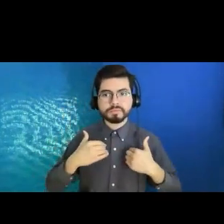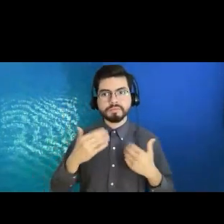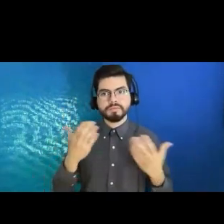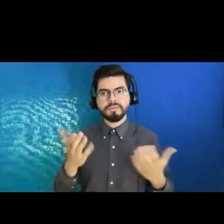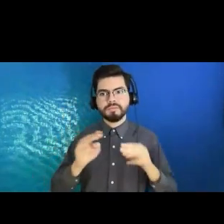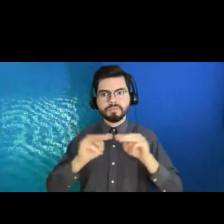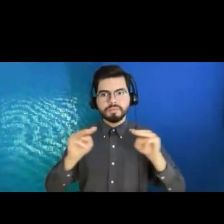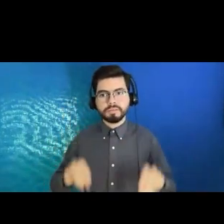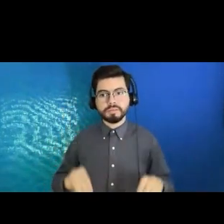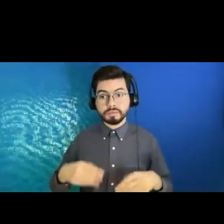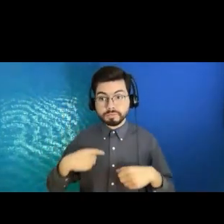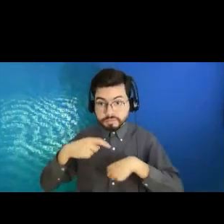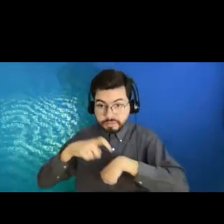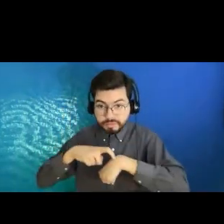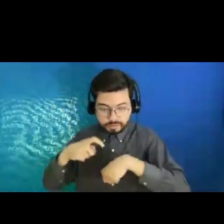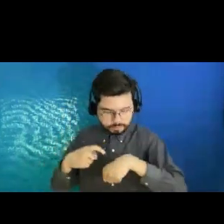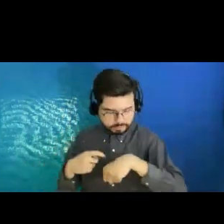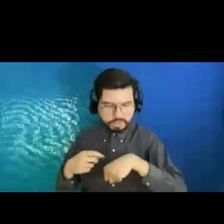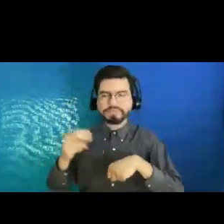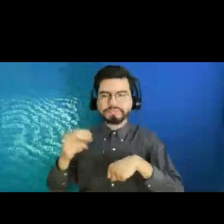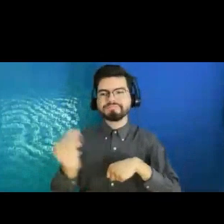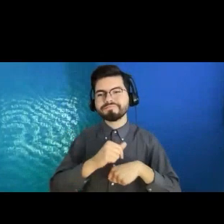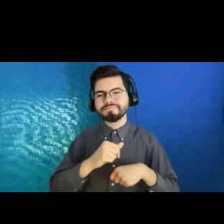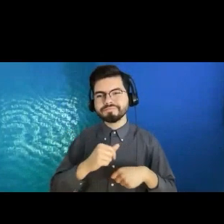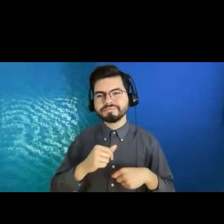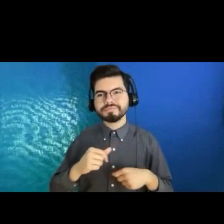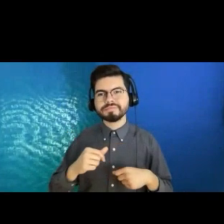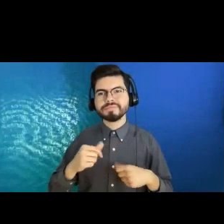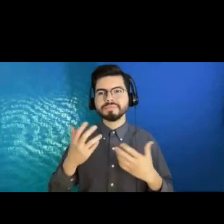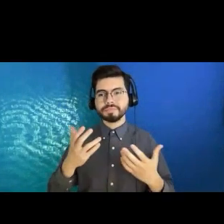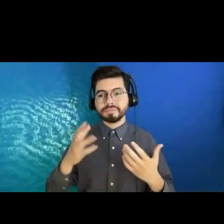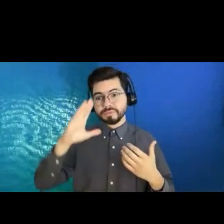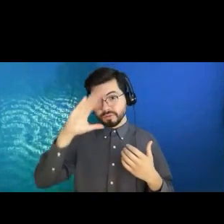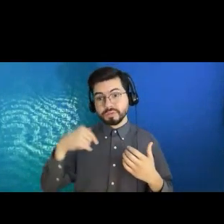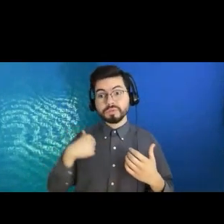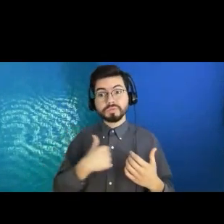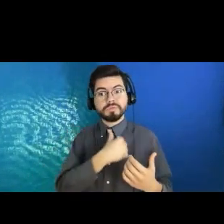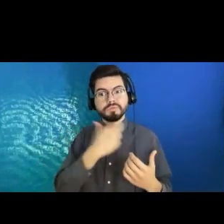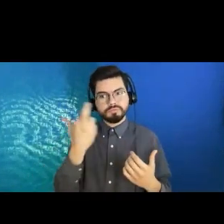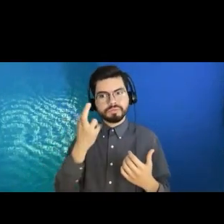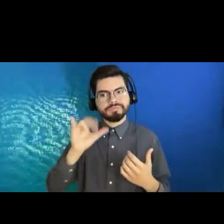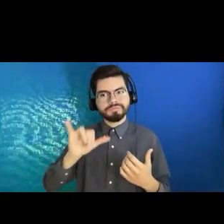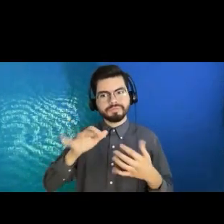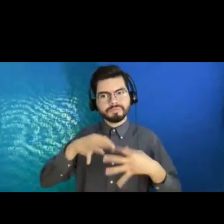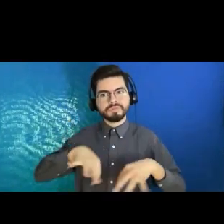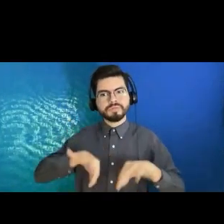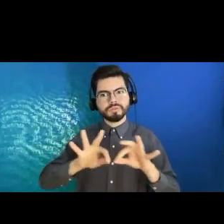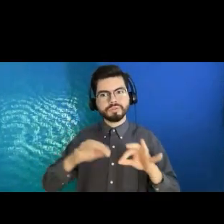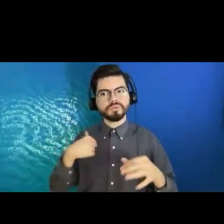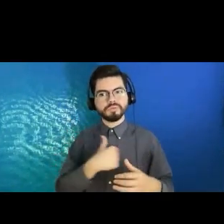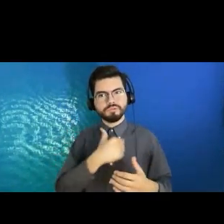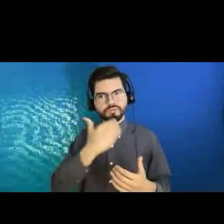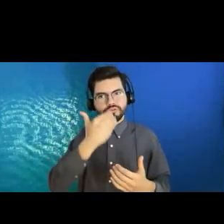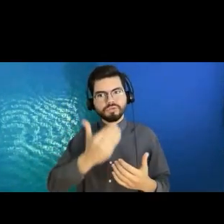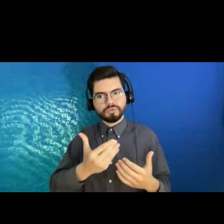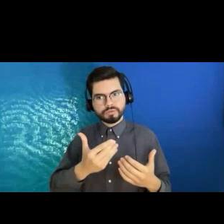it time? Oh, darn it. We realize we need to be a good neighbor.